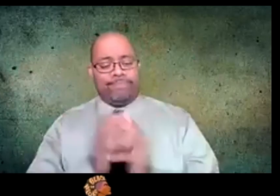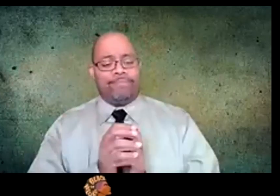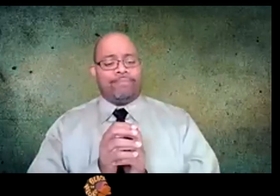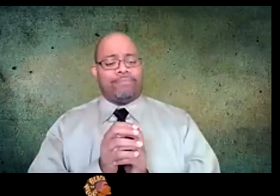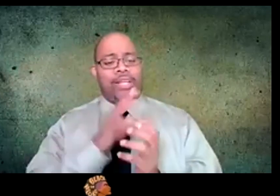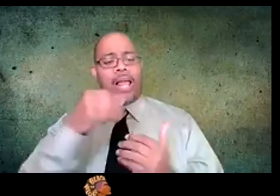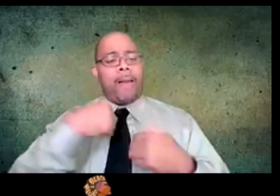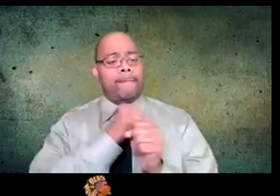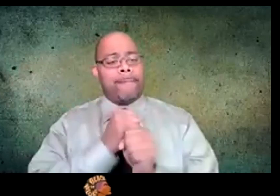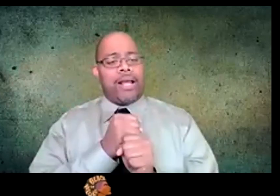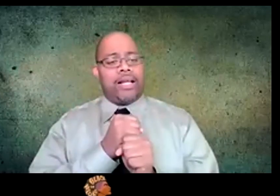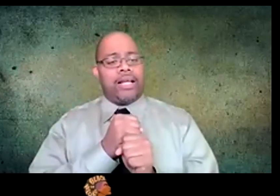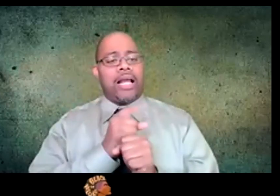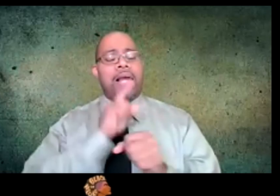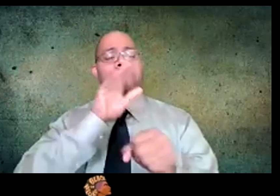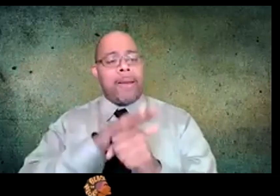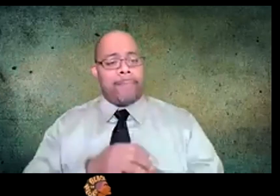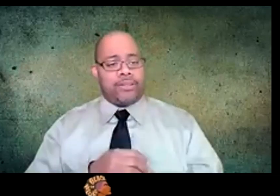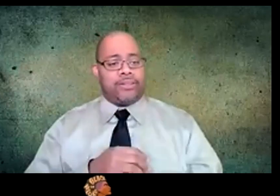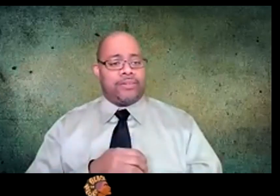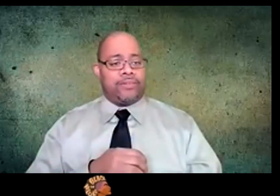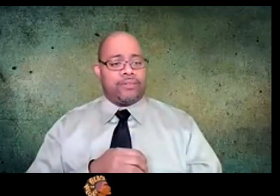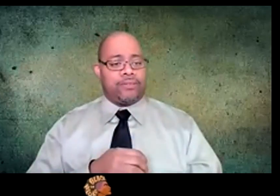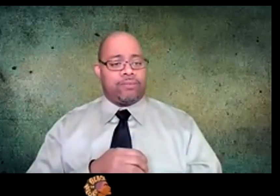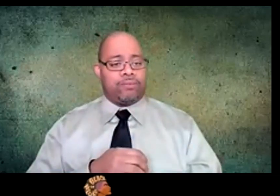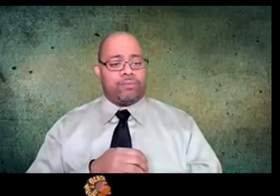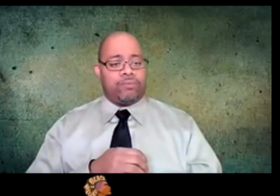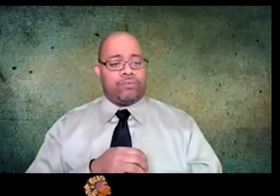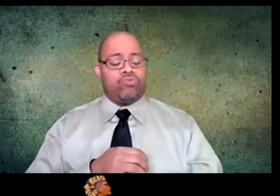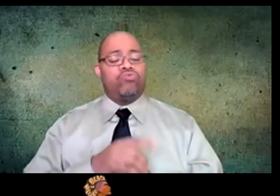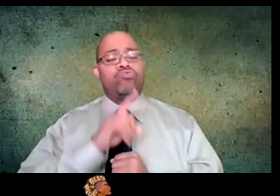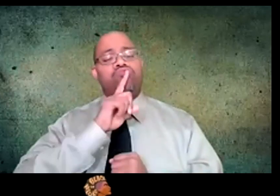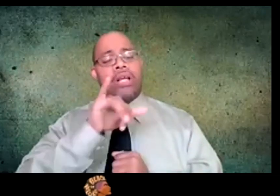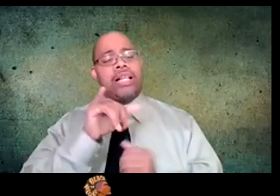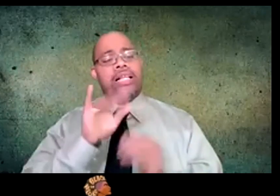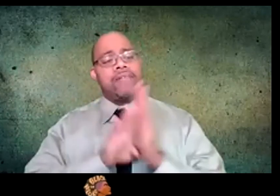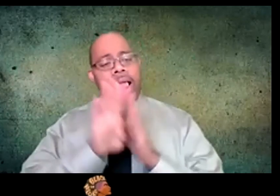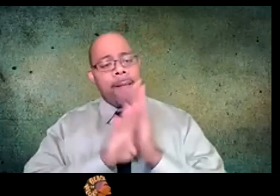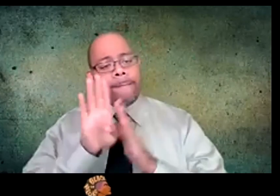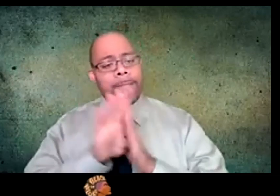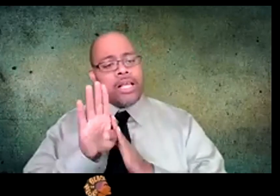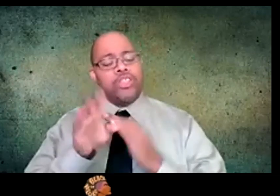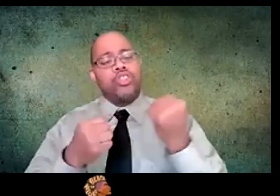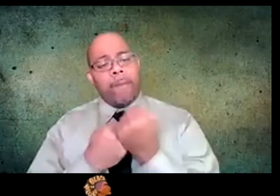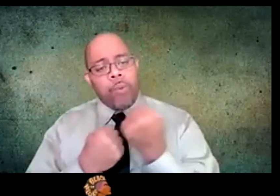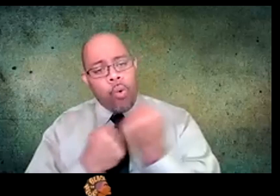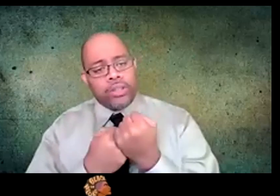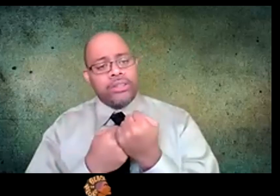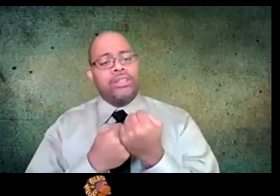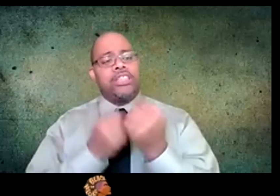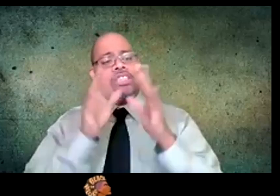made commitments to really develop, support a